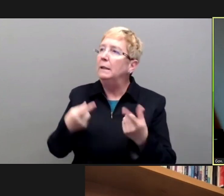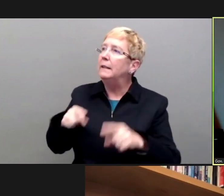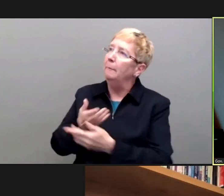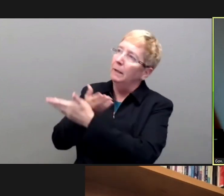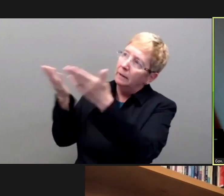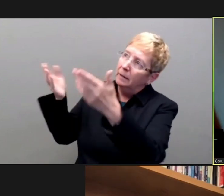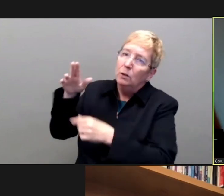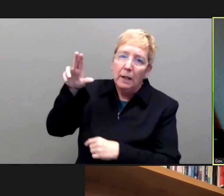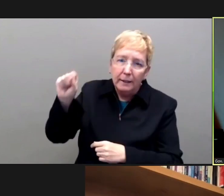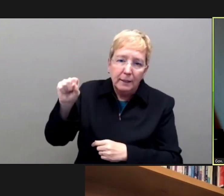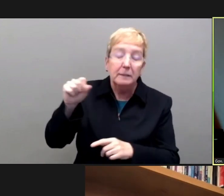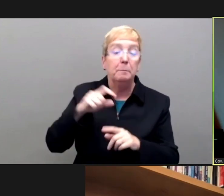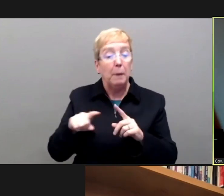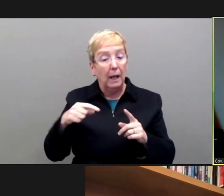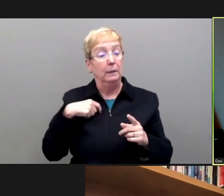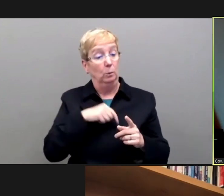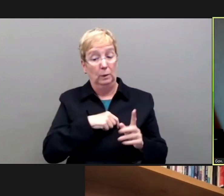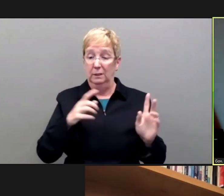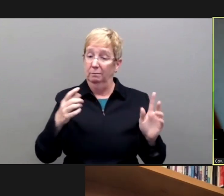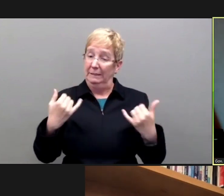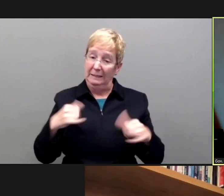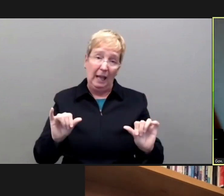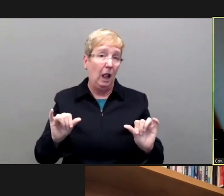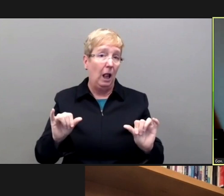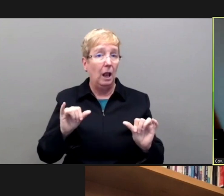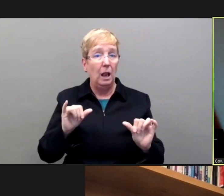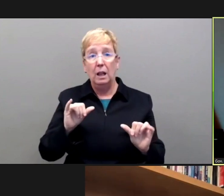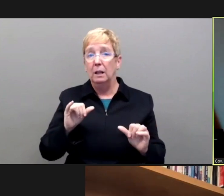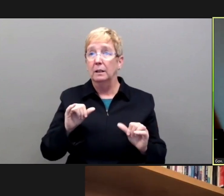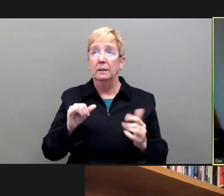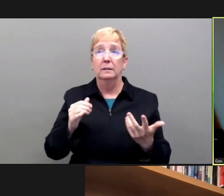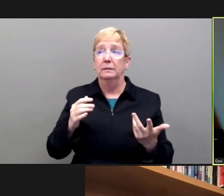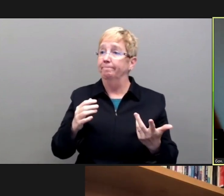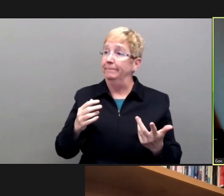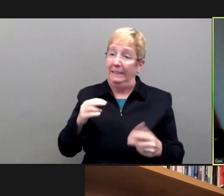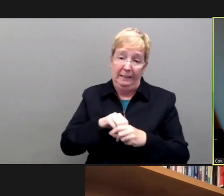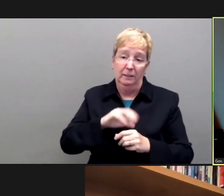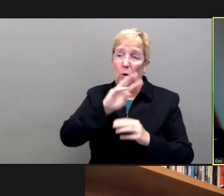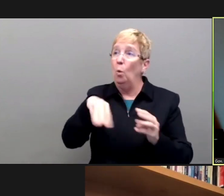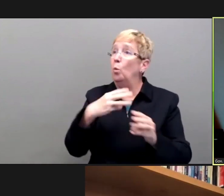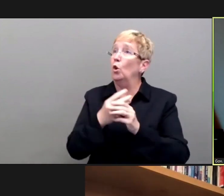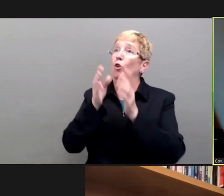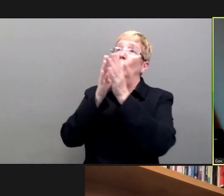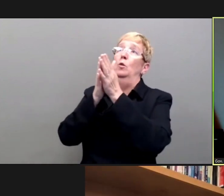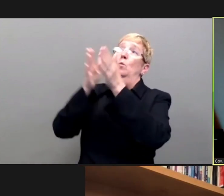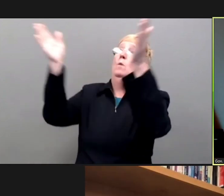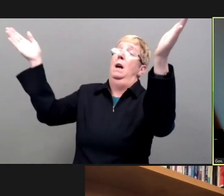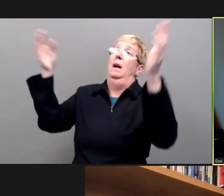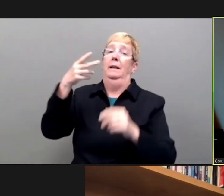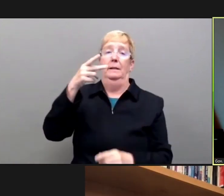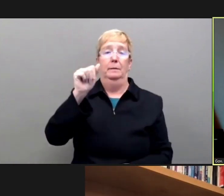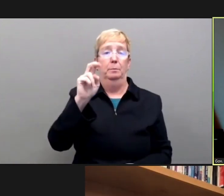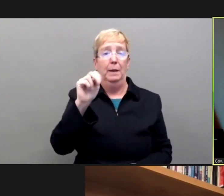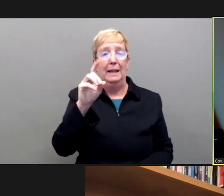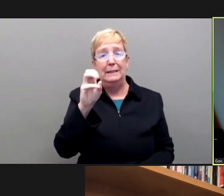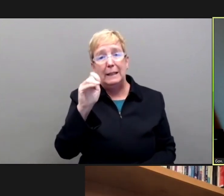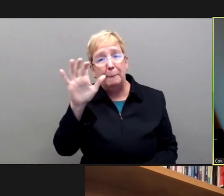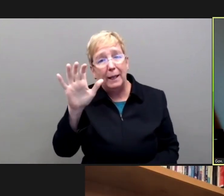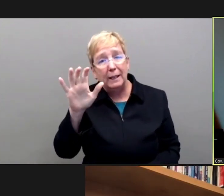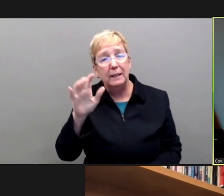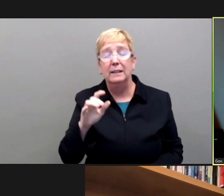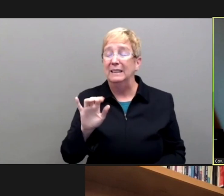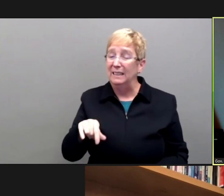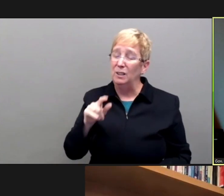still engaged after all this time in a worldwide pandemic of a deadly,